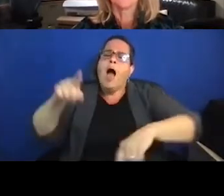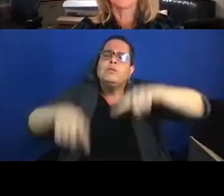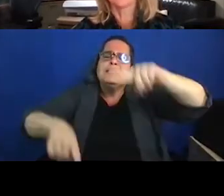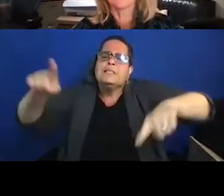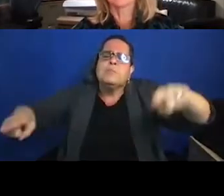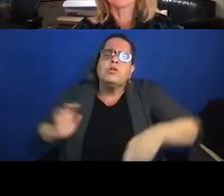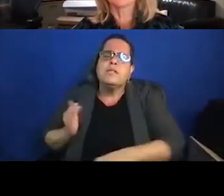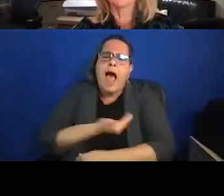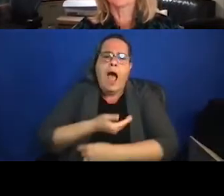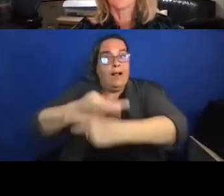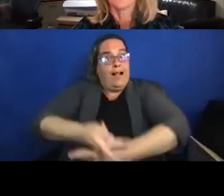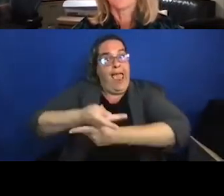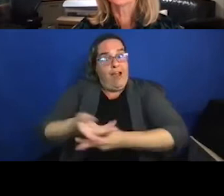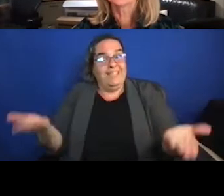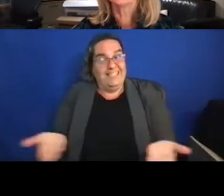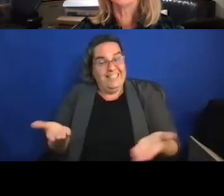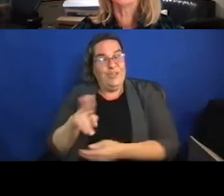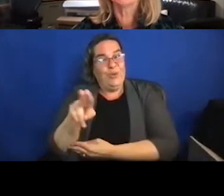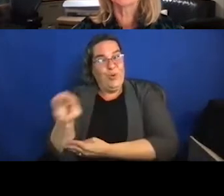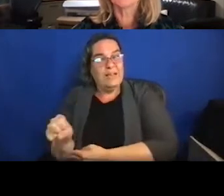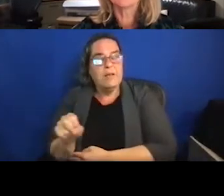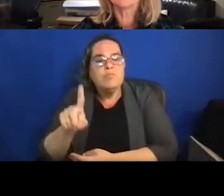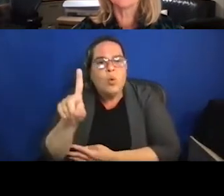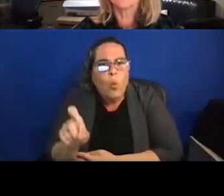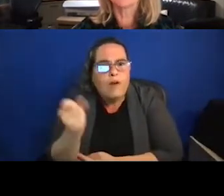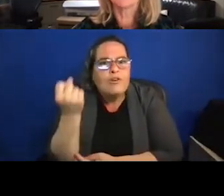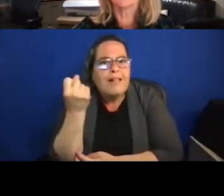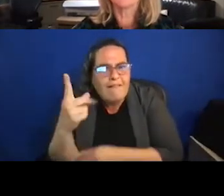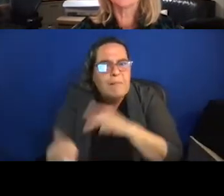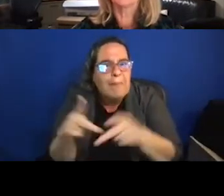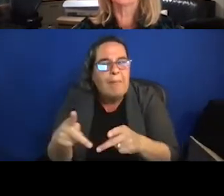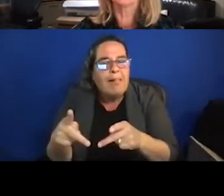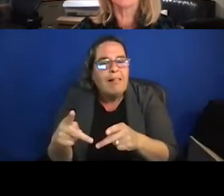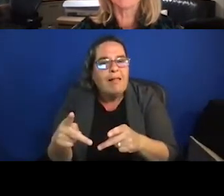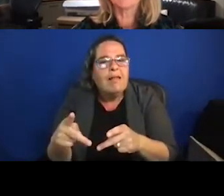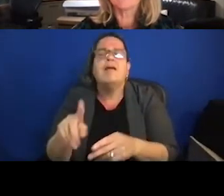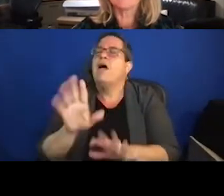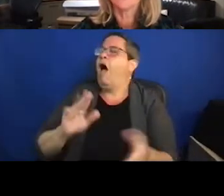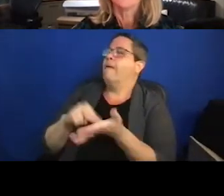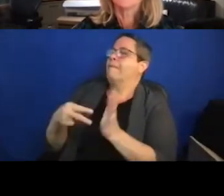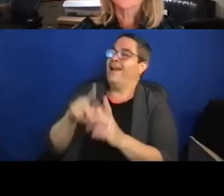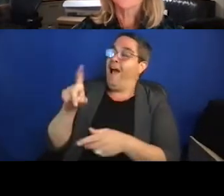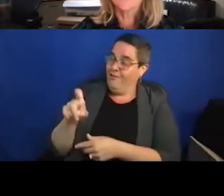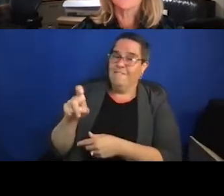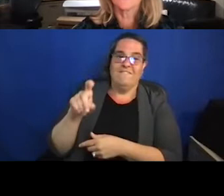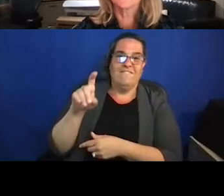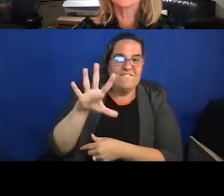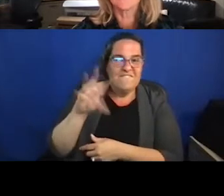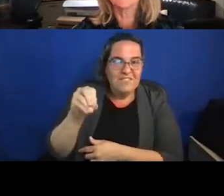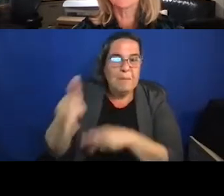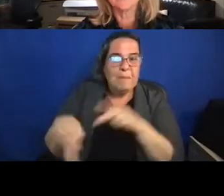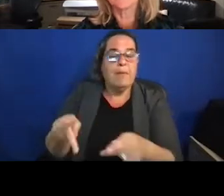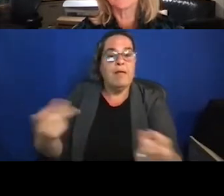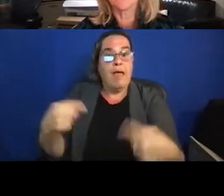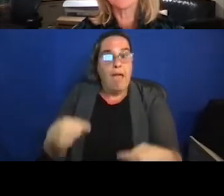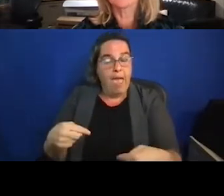in the trial. And so we could go out and try to provide education to those doctors. But in an illustration of how dispersed our